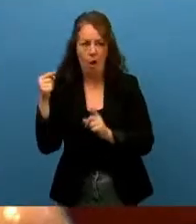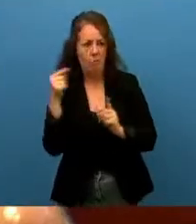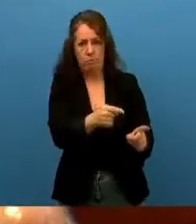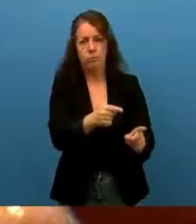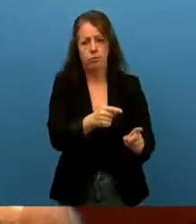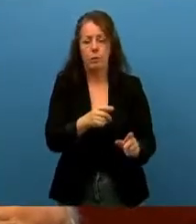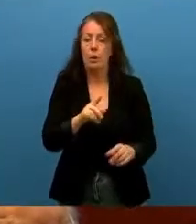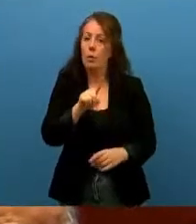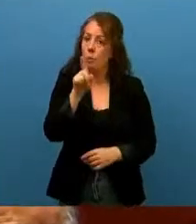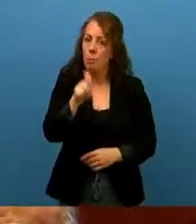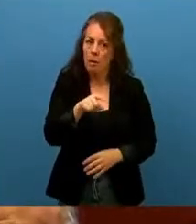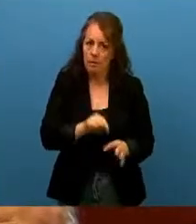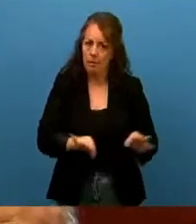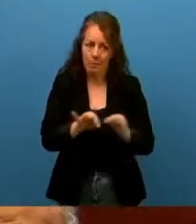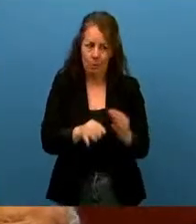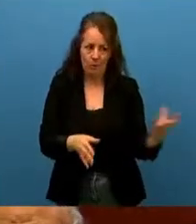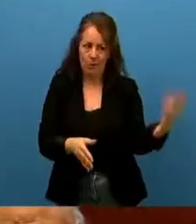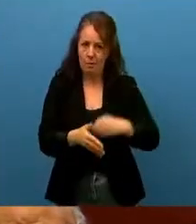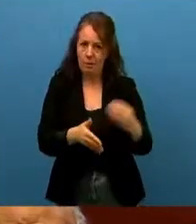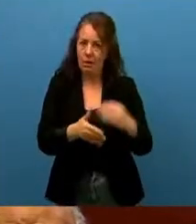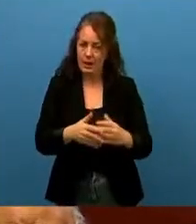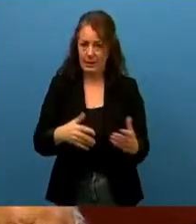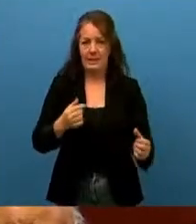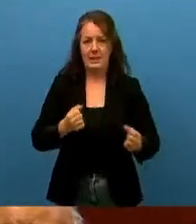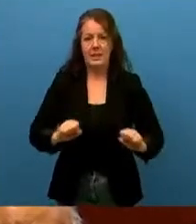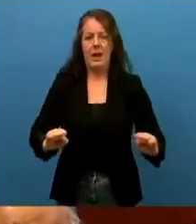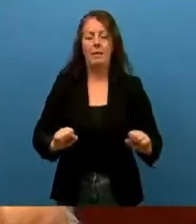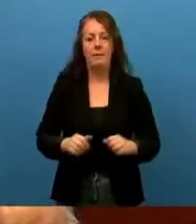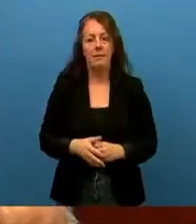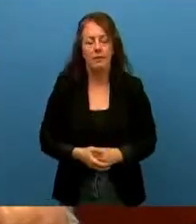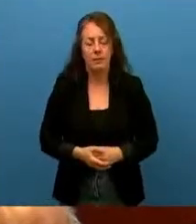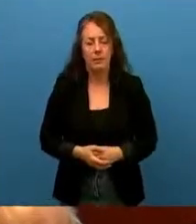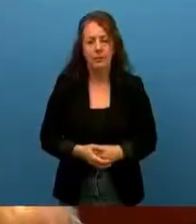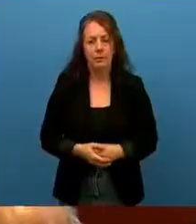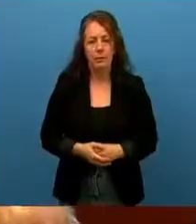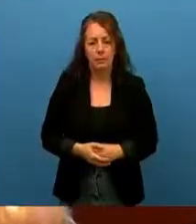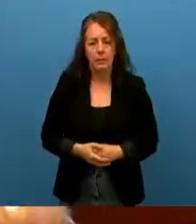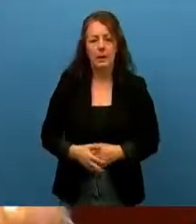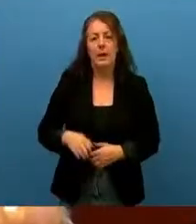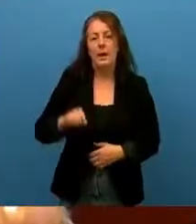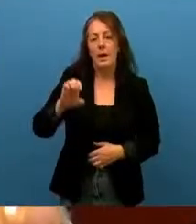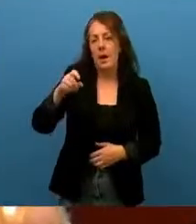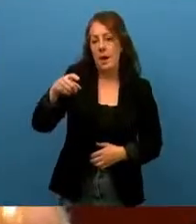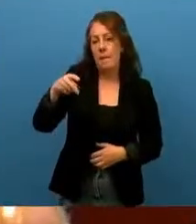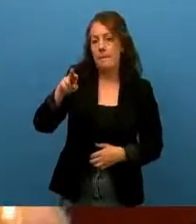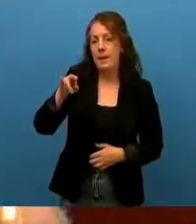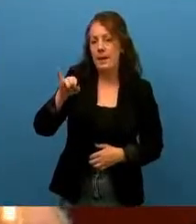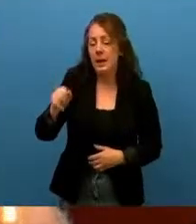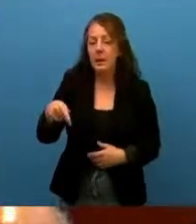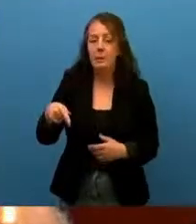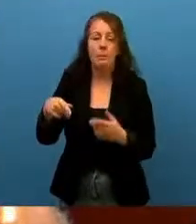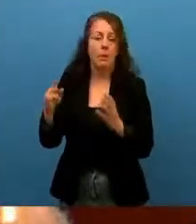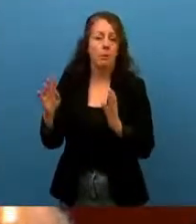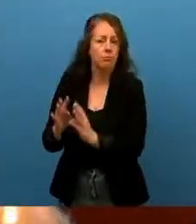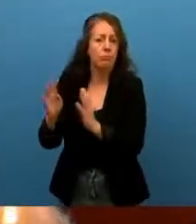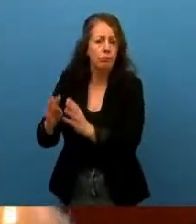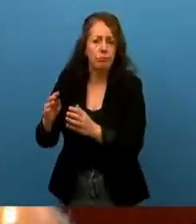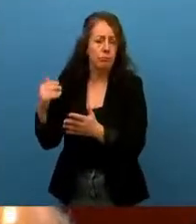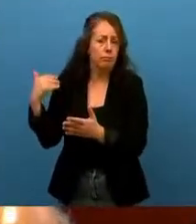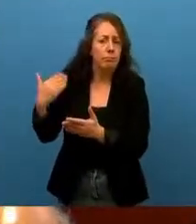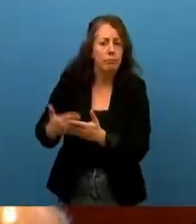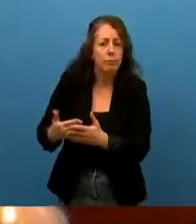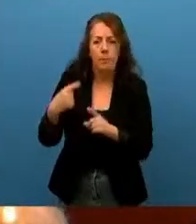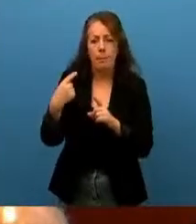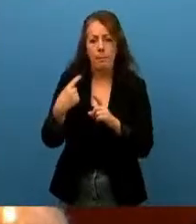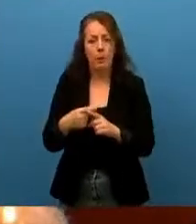Rights Council should serve as a positive example for the rest of the UN system. We encourage innovative ideas by which Indigenous